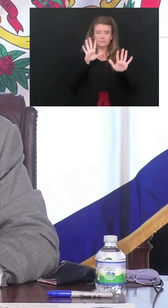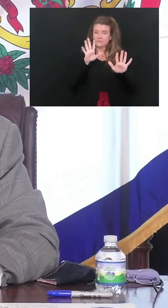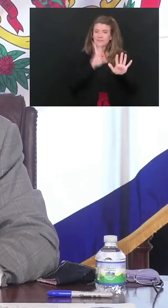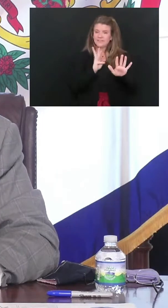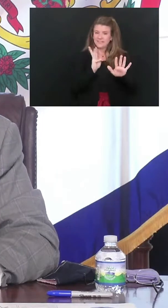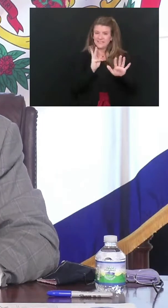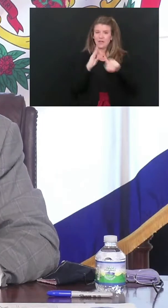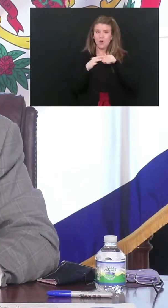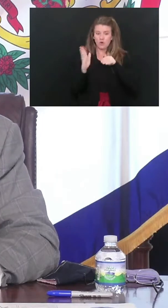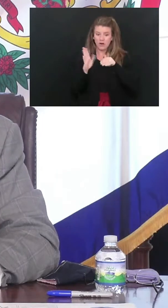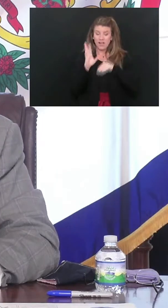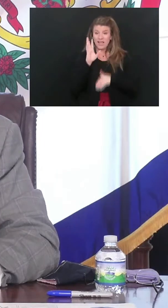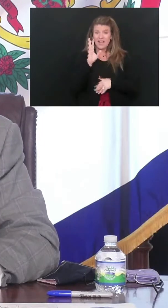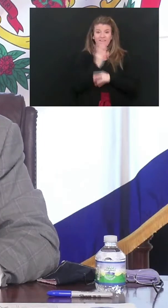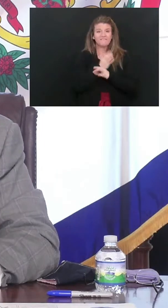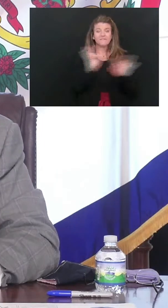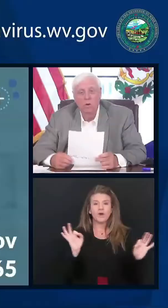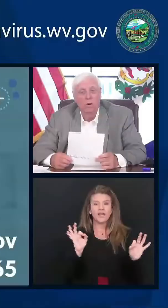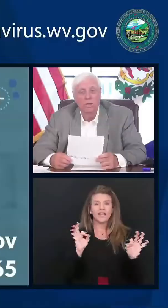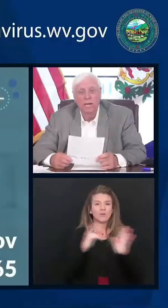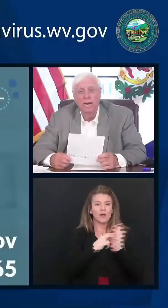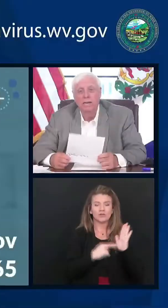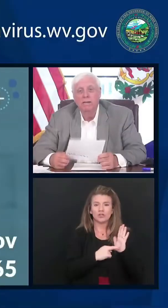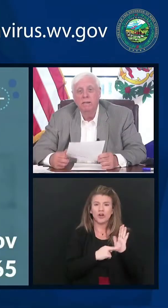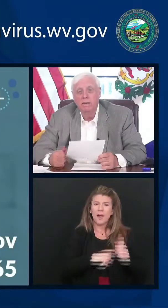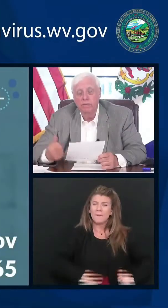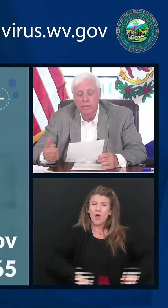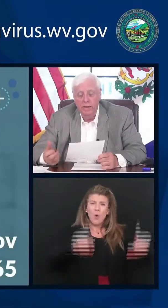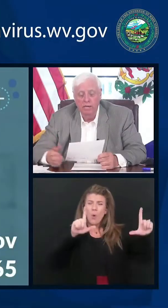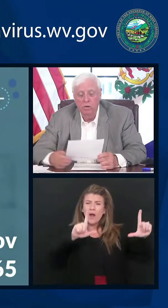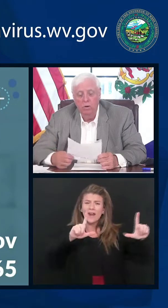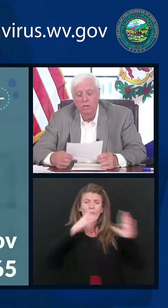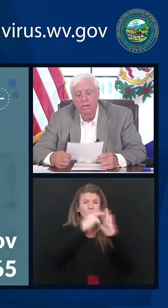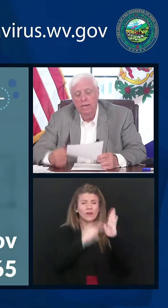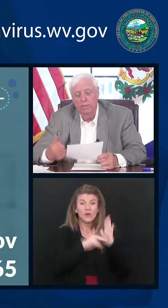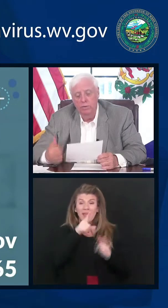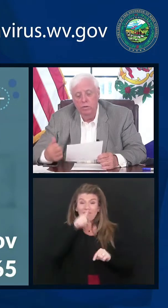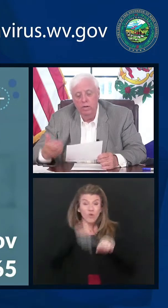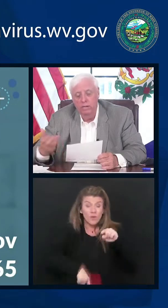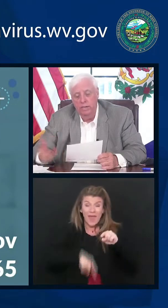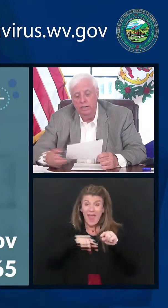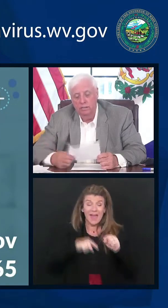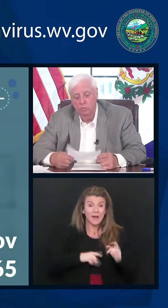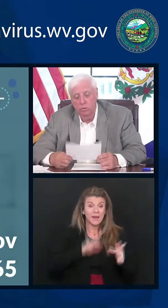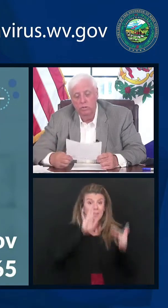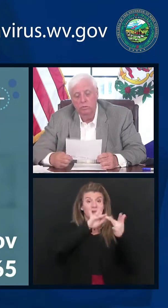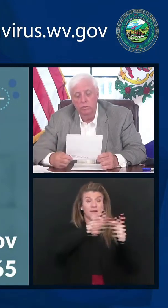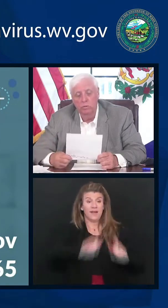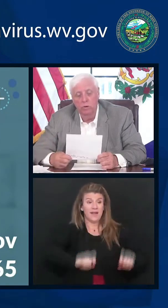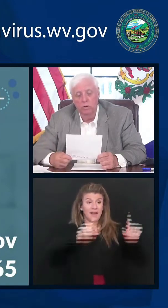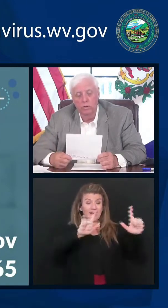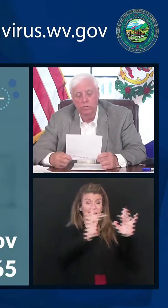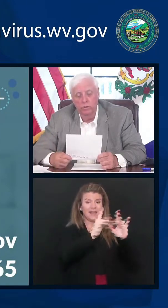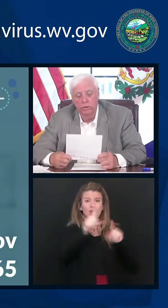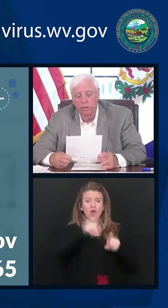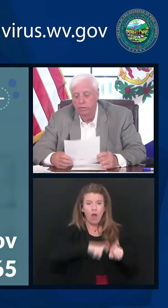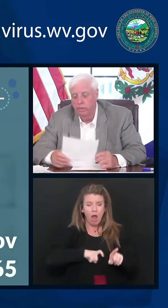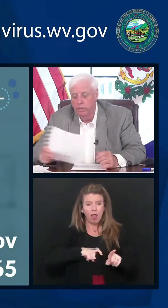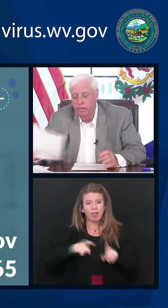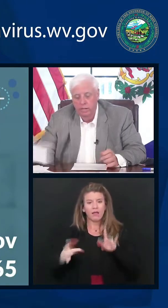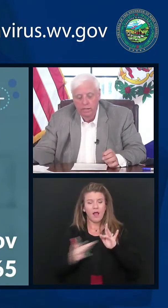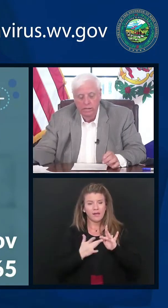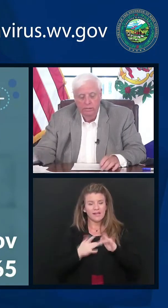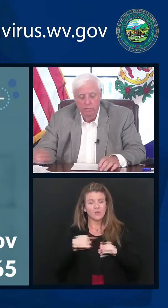and older, pre-register, go online. If you can't go online, if you'll contact us, we'll walk you through it and